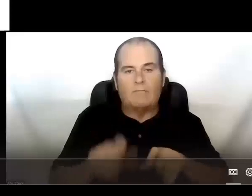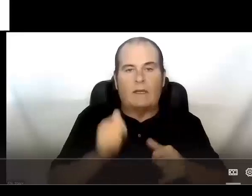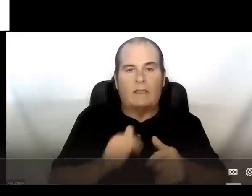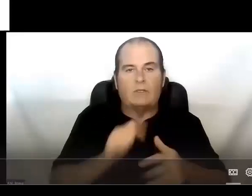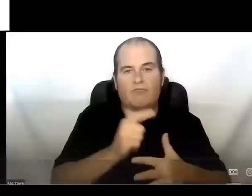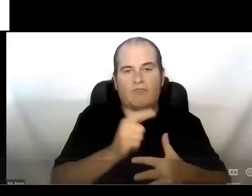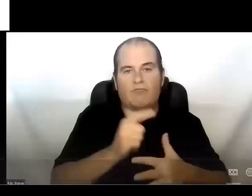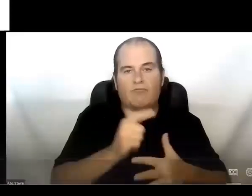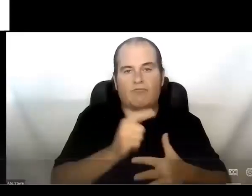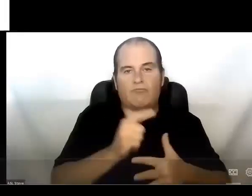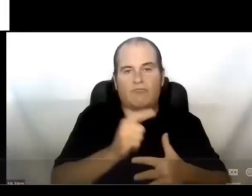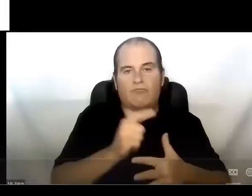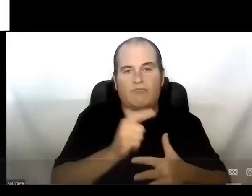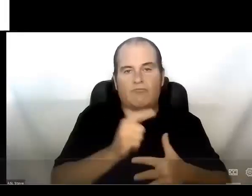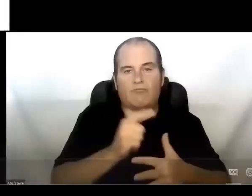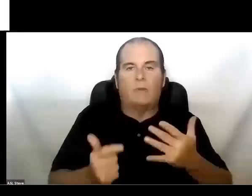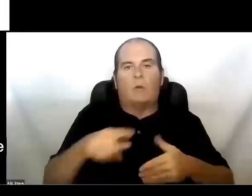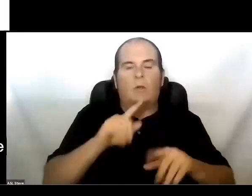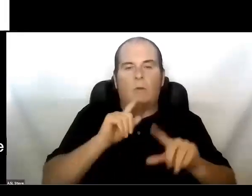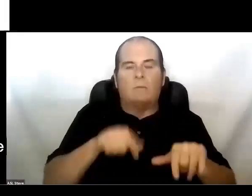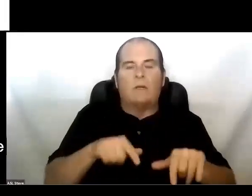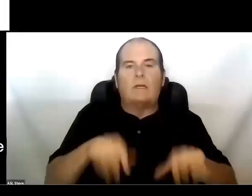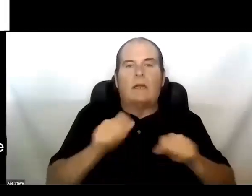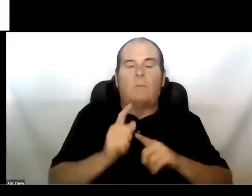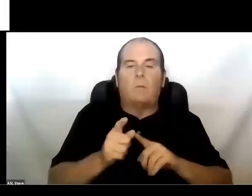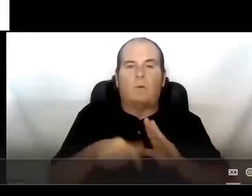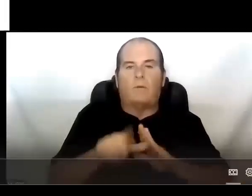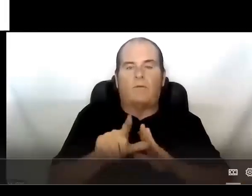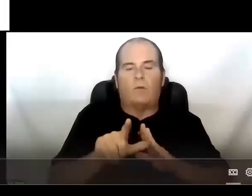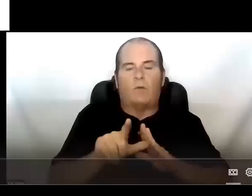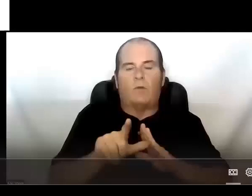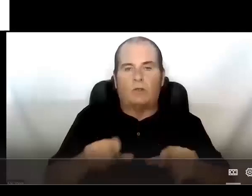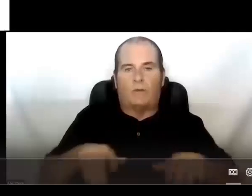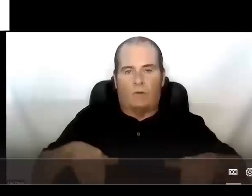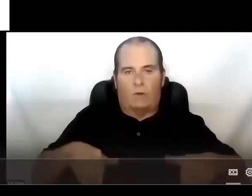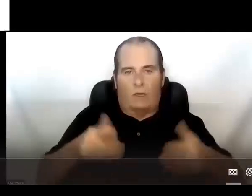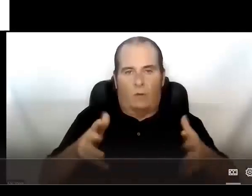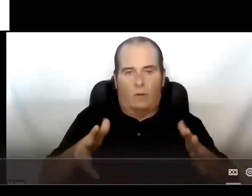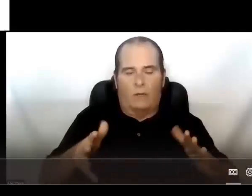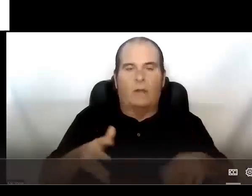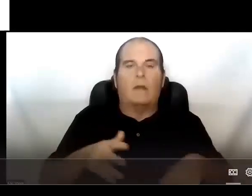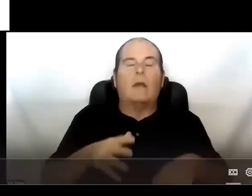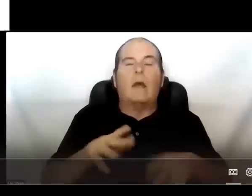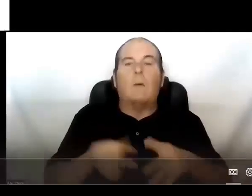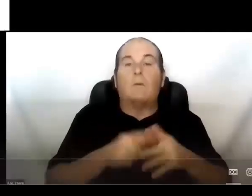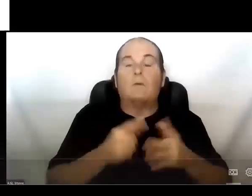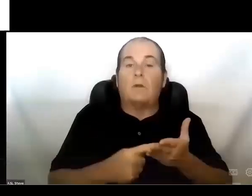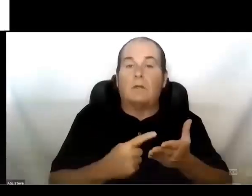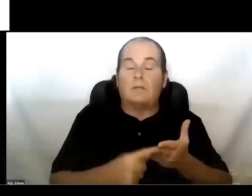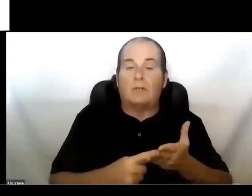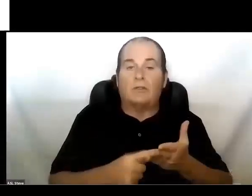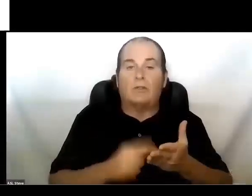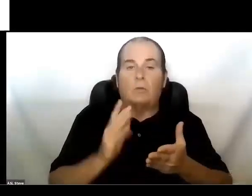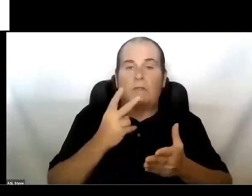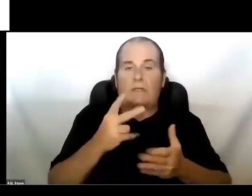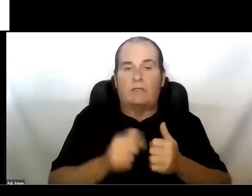at a time and invite you to respond. Please take a moment to review the questions if you haven't already. When we begin the discussion, you will see each